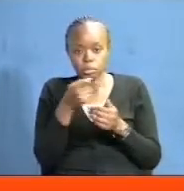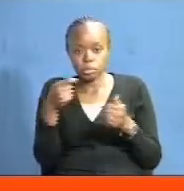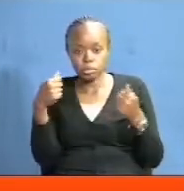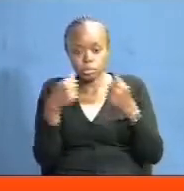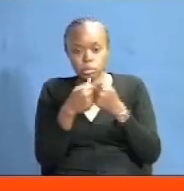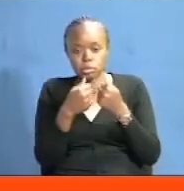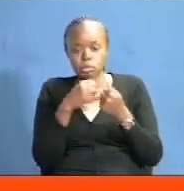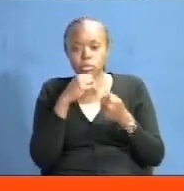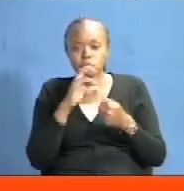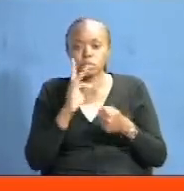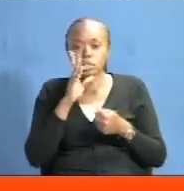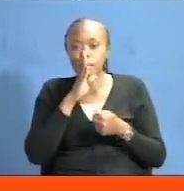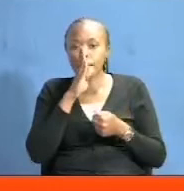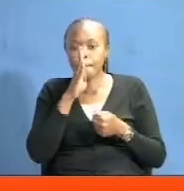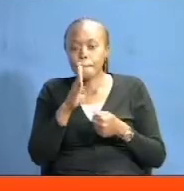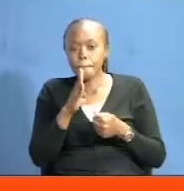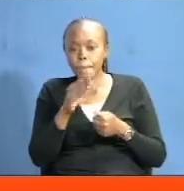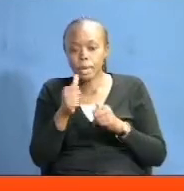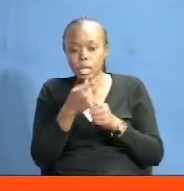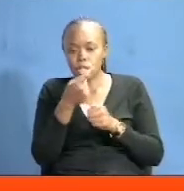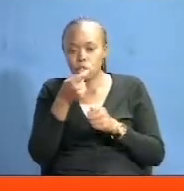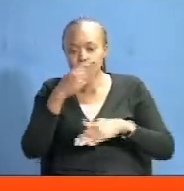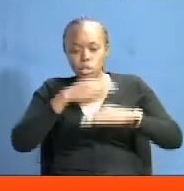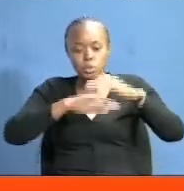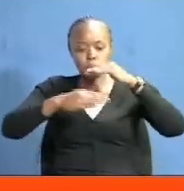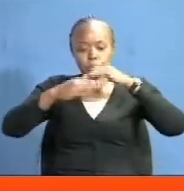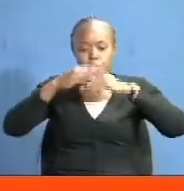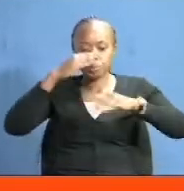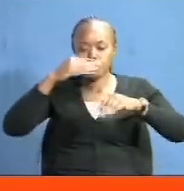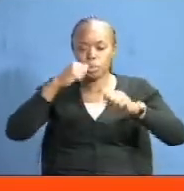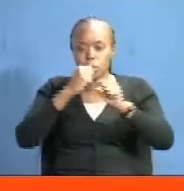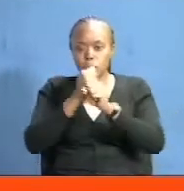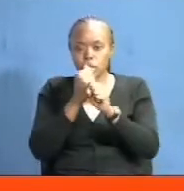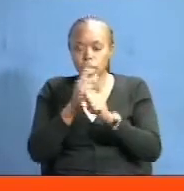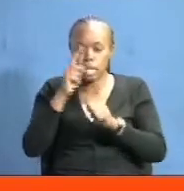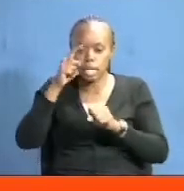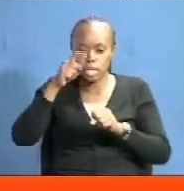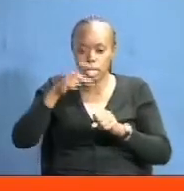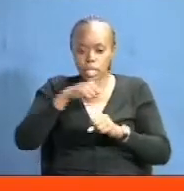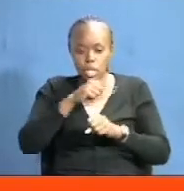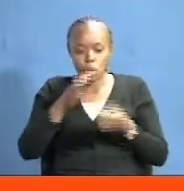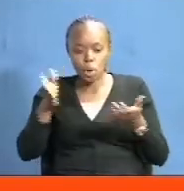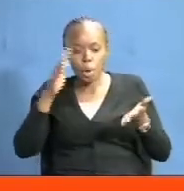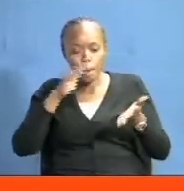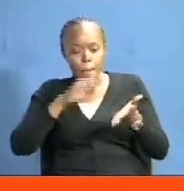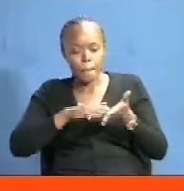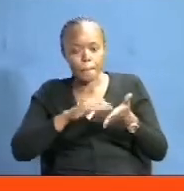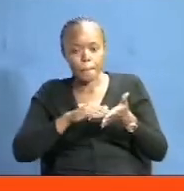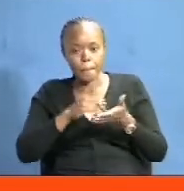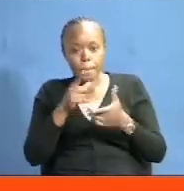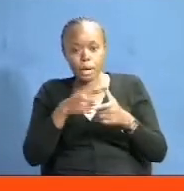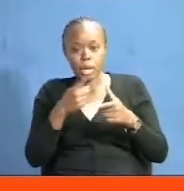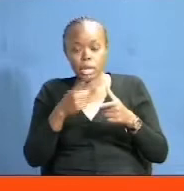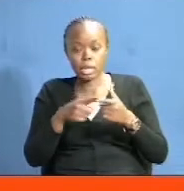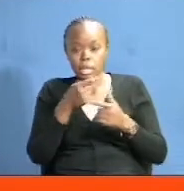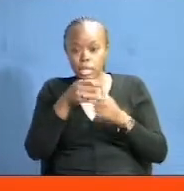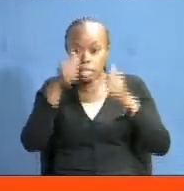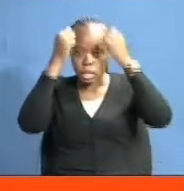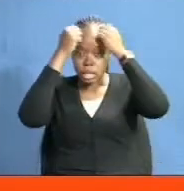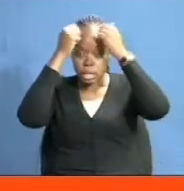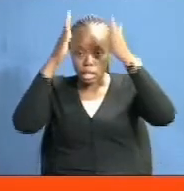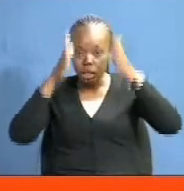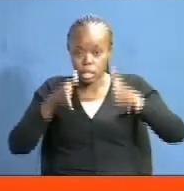it would be an amendment to the Universities Amendment Act. We need to go back to universal suffrage. Then the student leaders would have